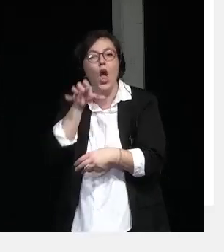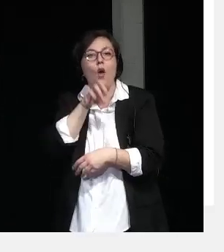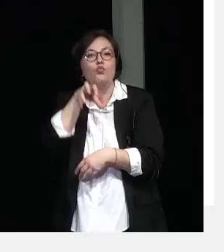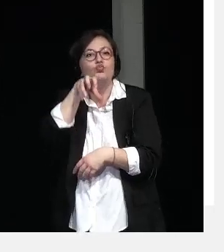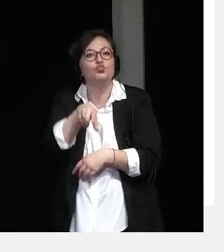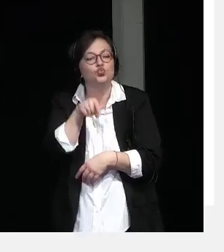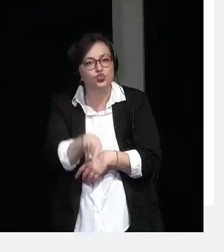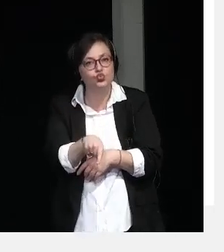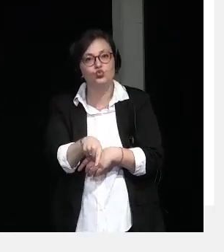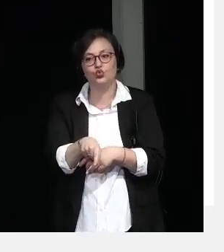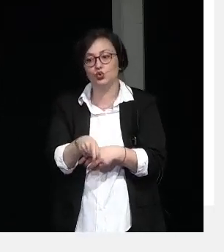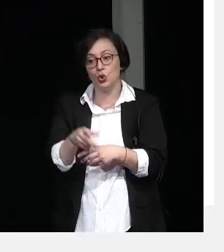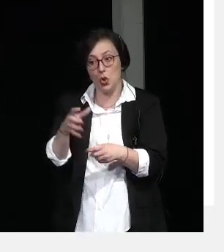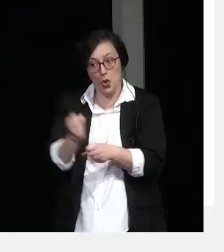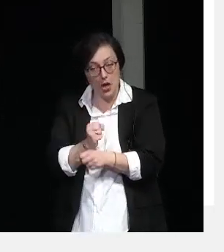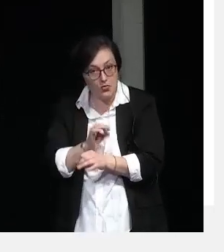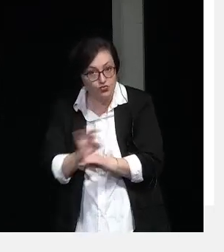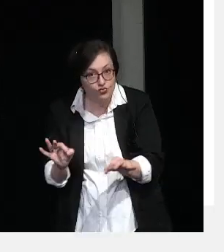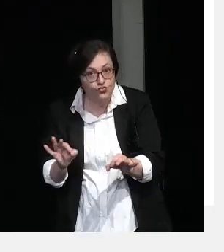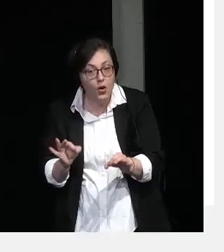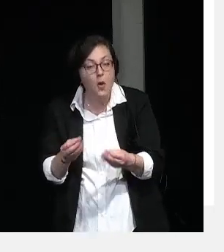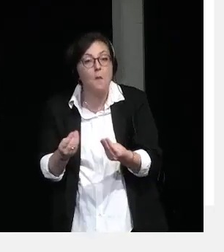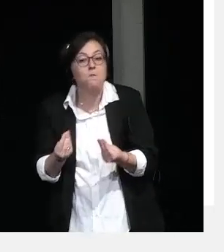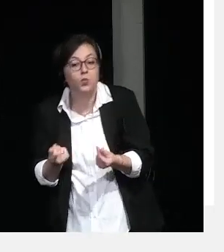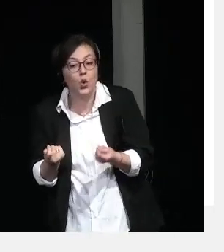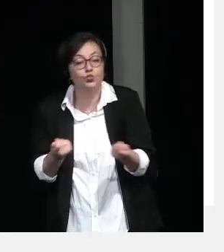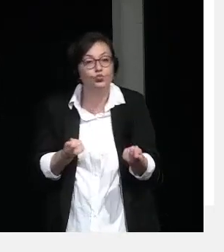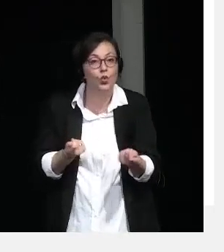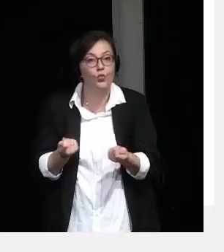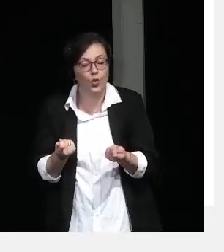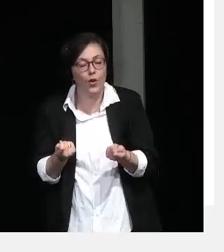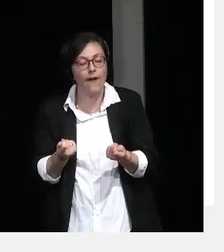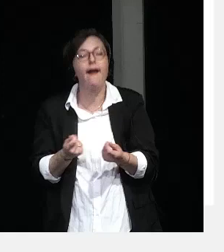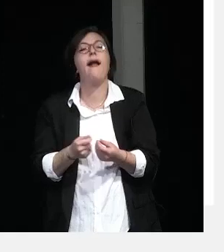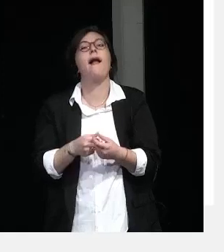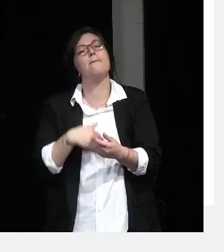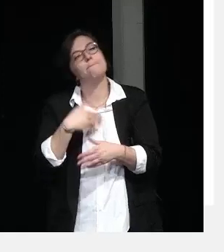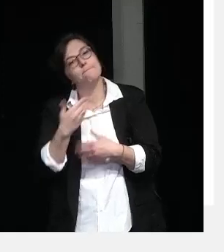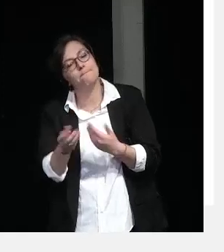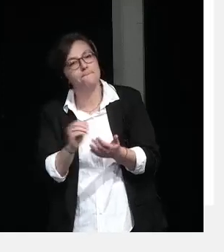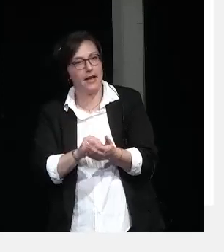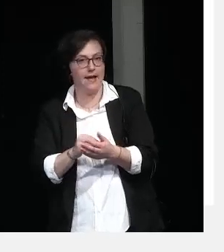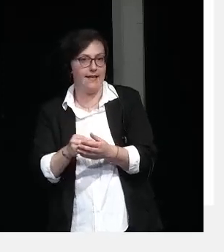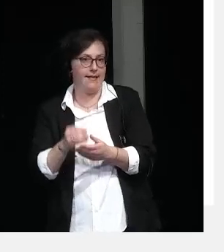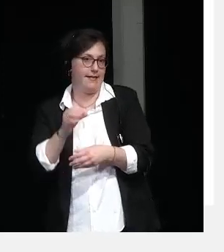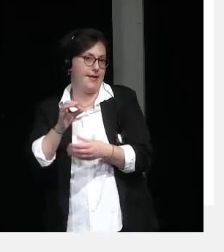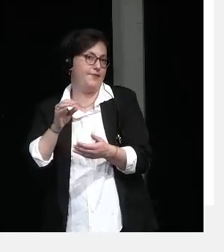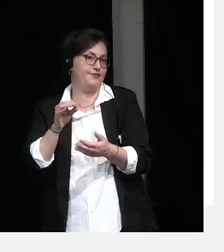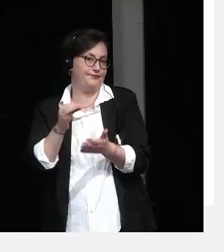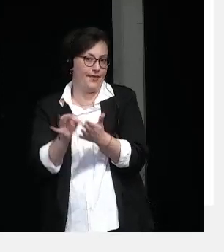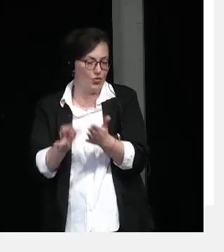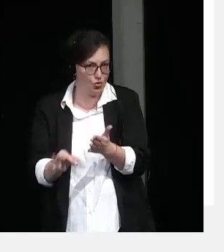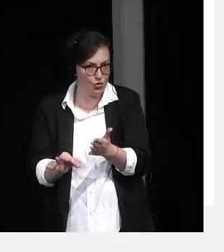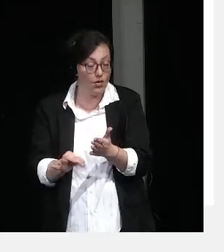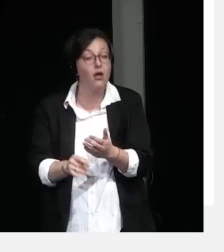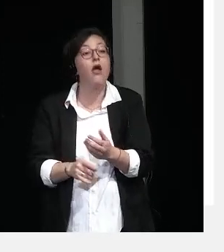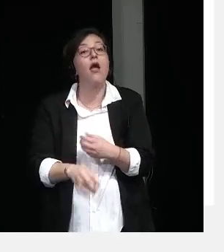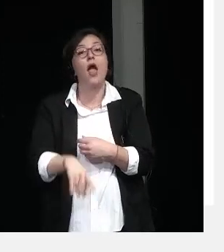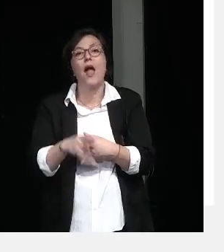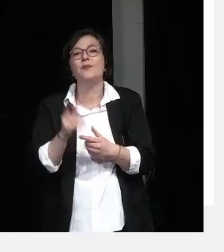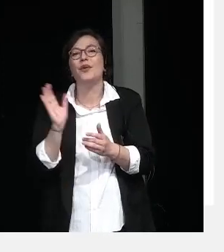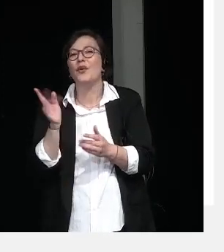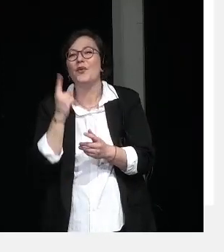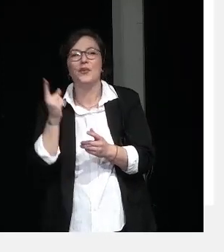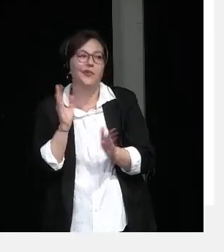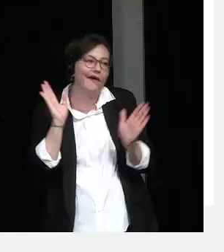of visitor-centric that you forget who are the teams that also work with you, and are you